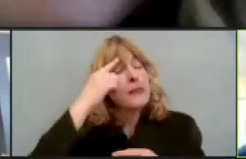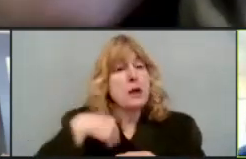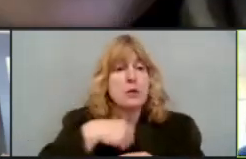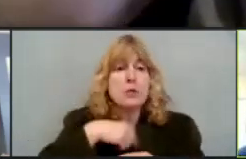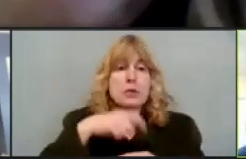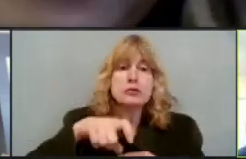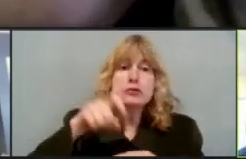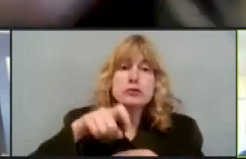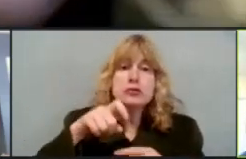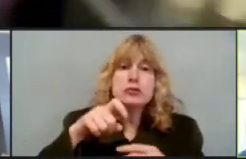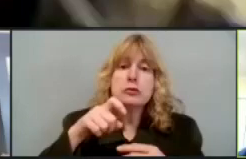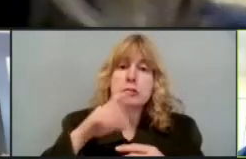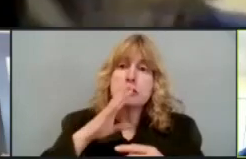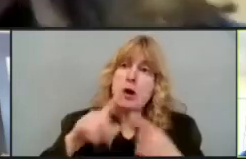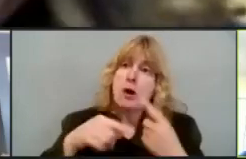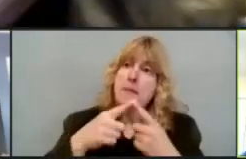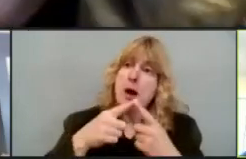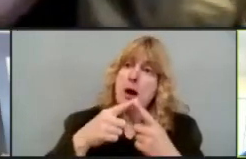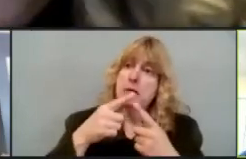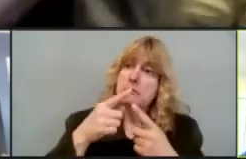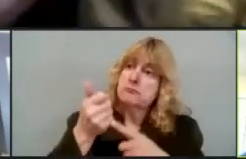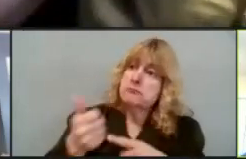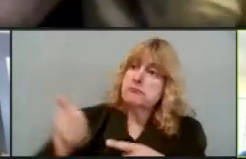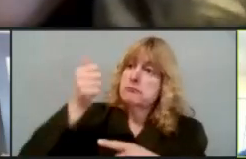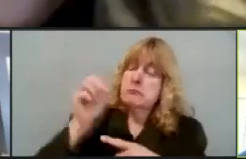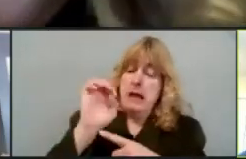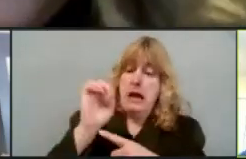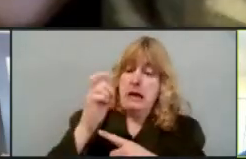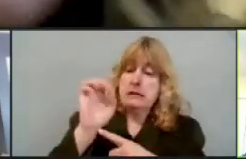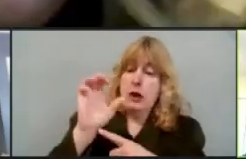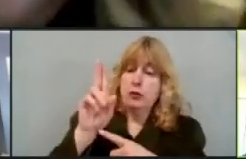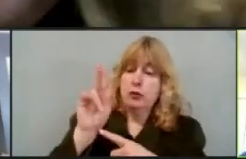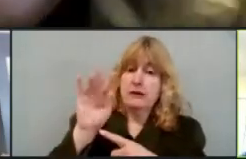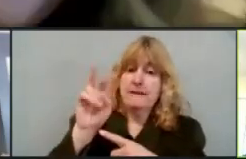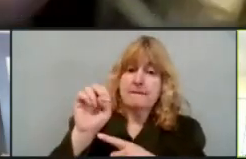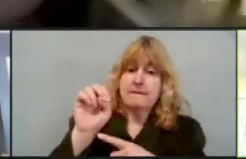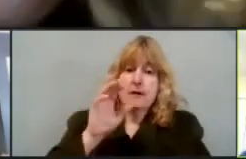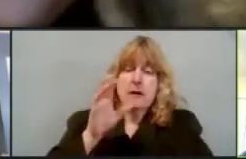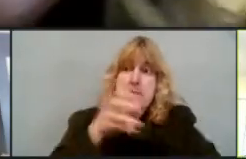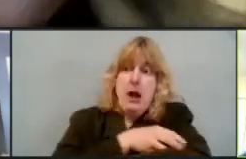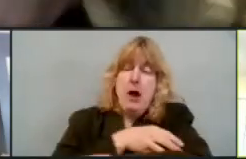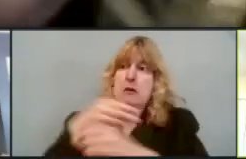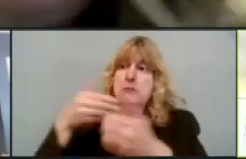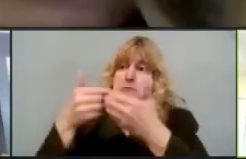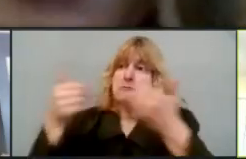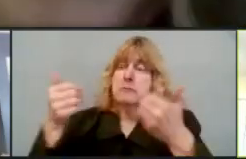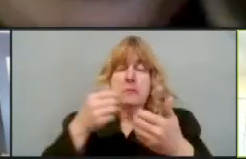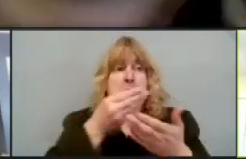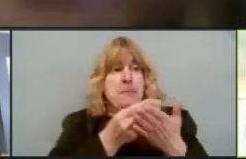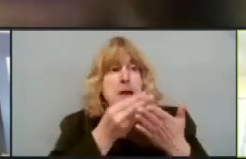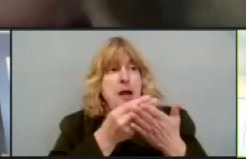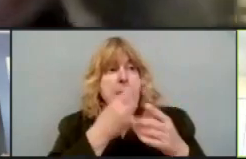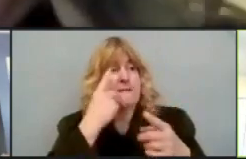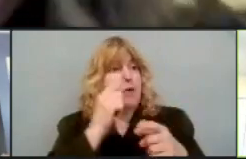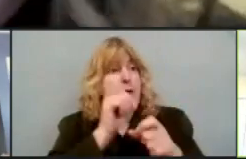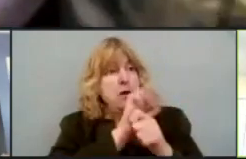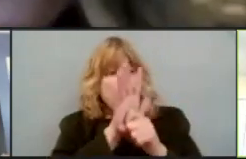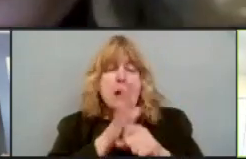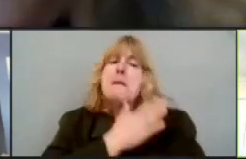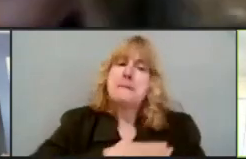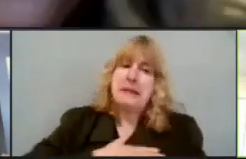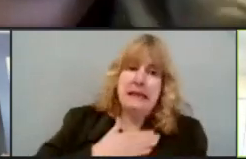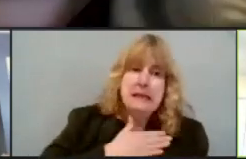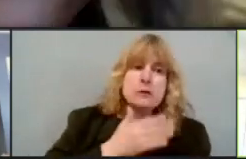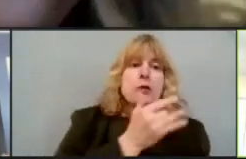about executive powers outside of talking about dollars for pandemic, for relief, please call. So that's my little plug. You